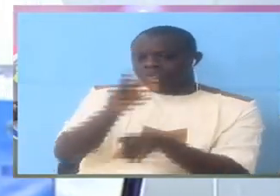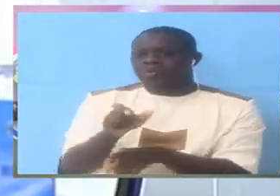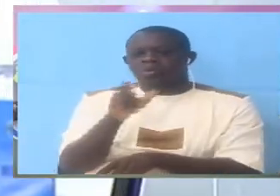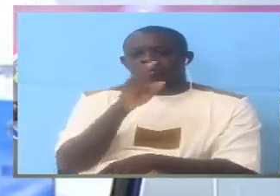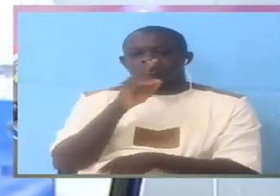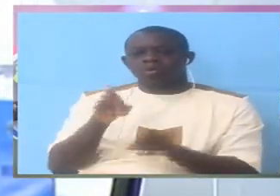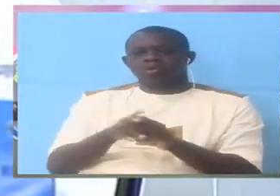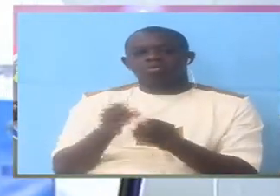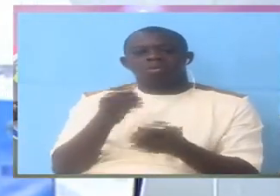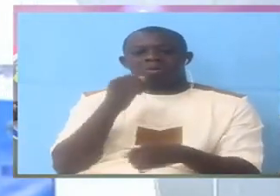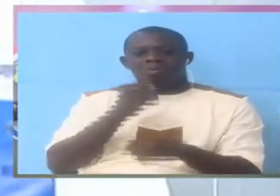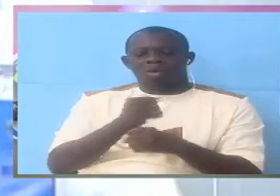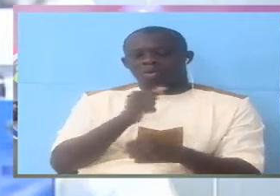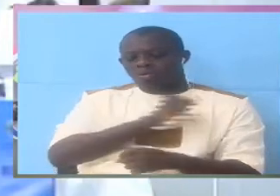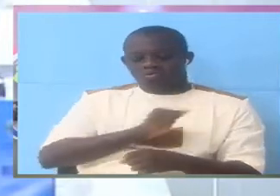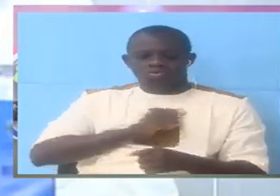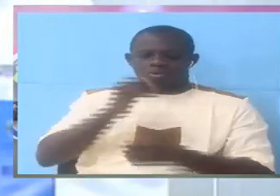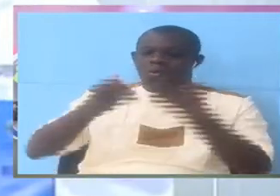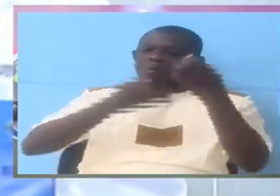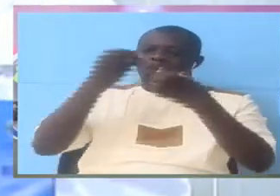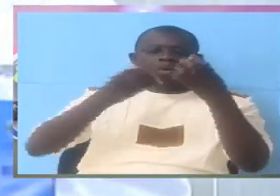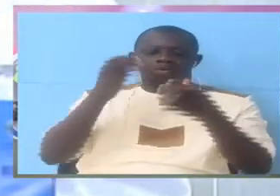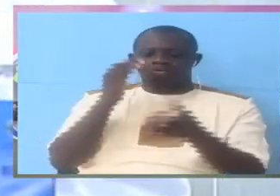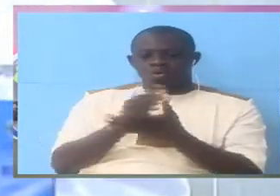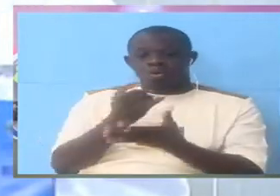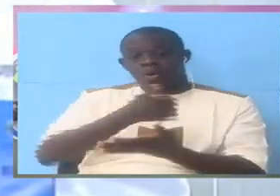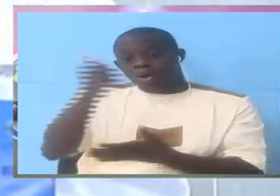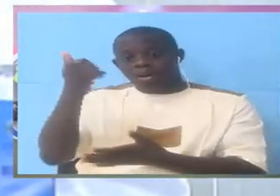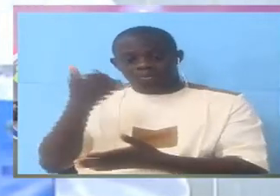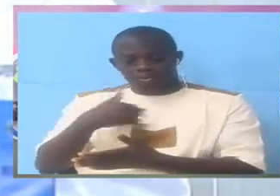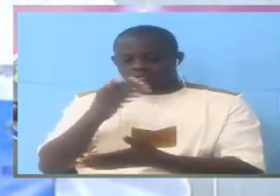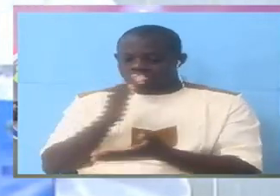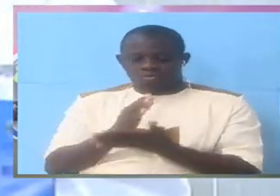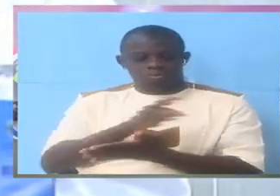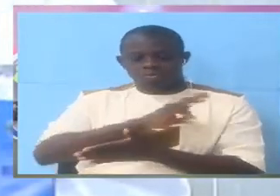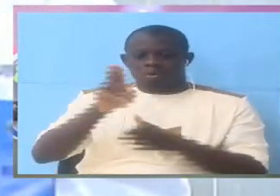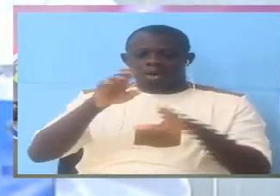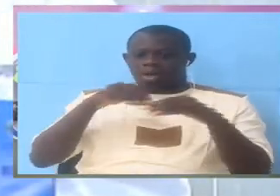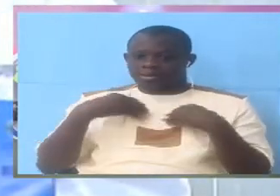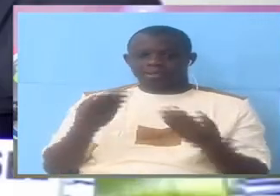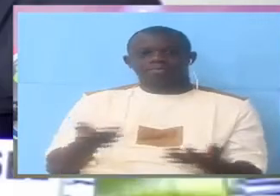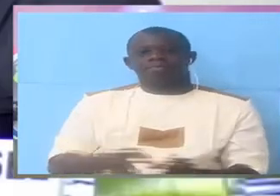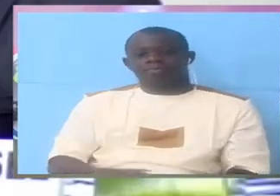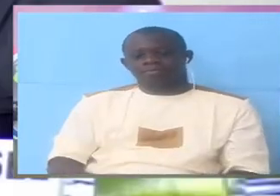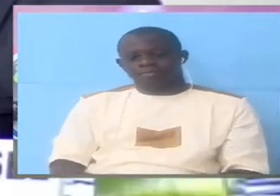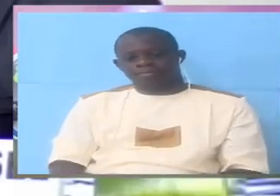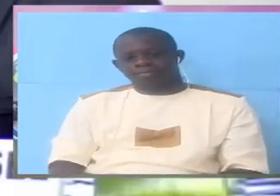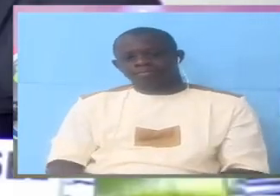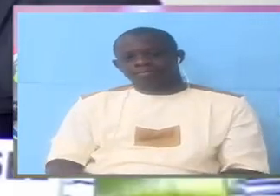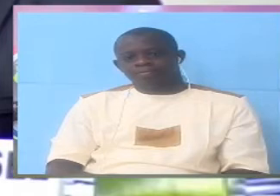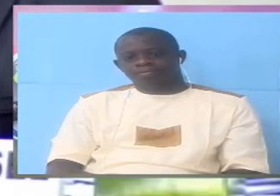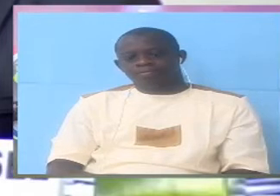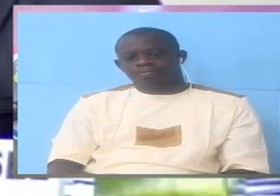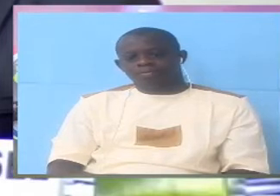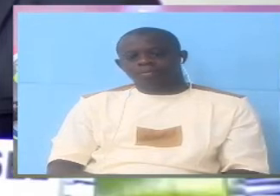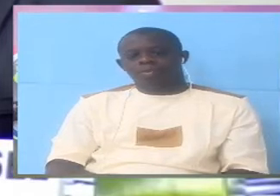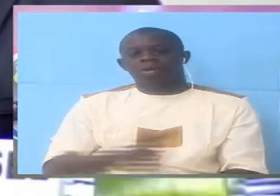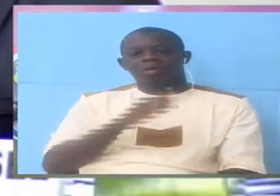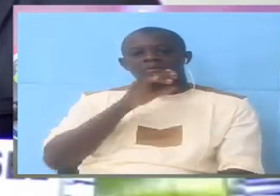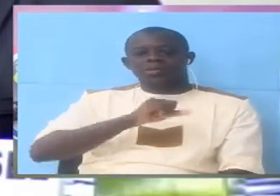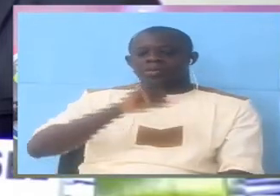to make the complaint. We didn't go down well with some people there. It's not the soldiers. Mr.